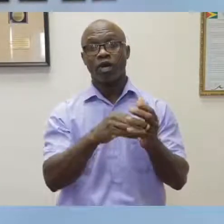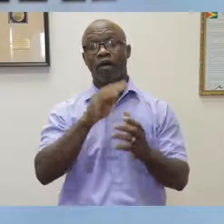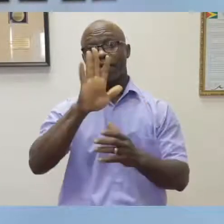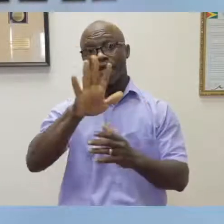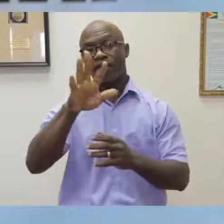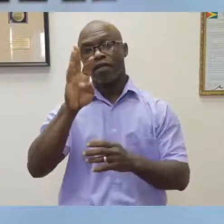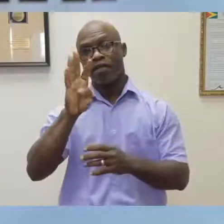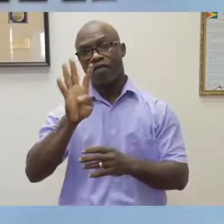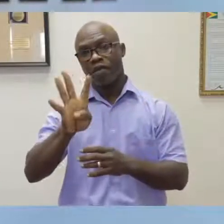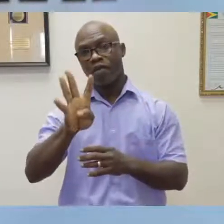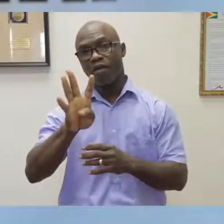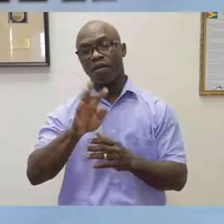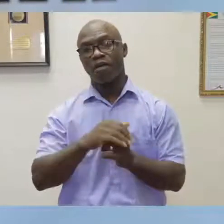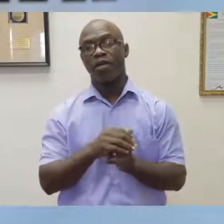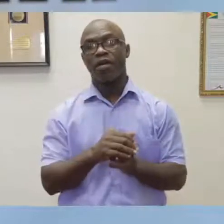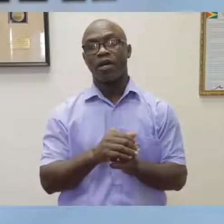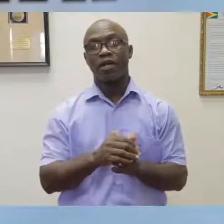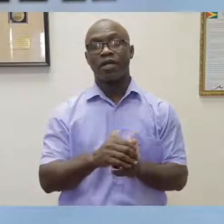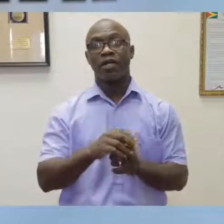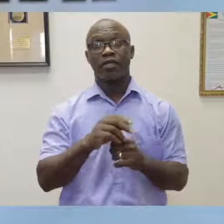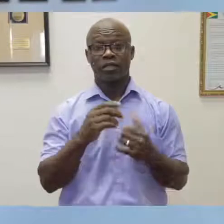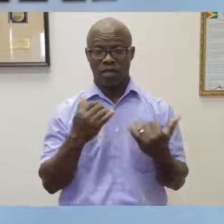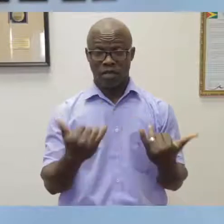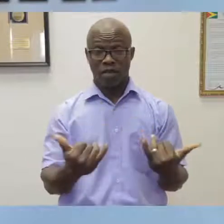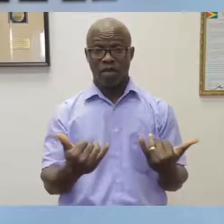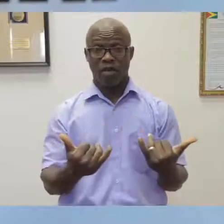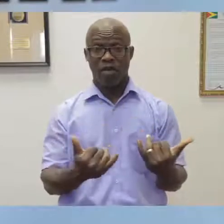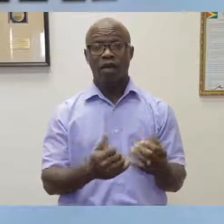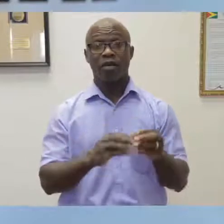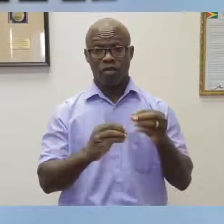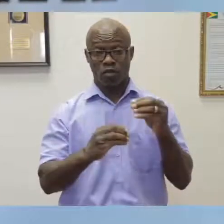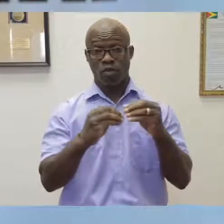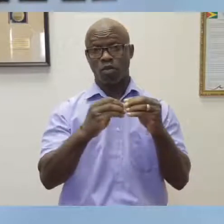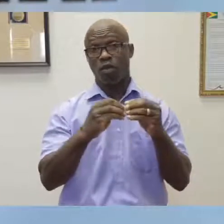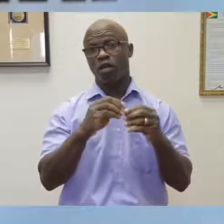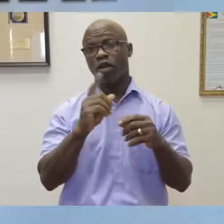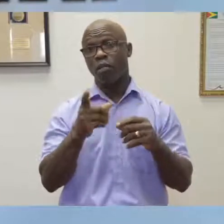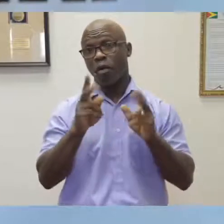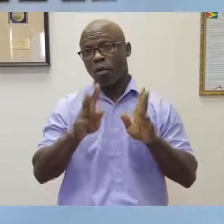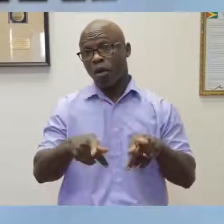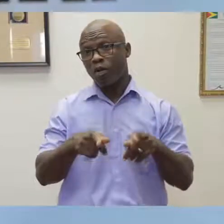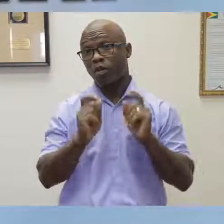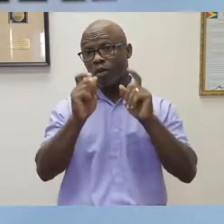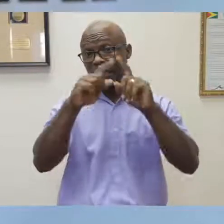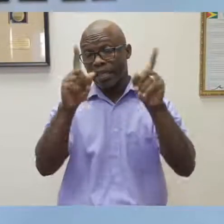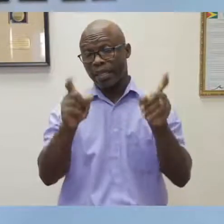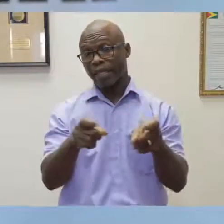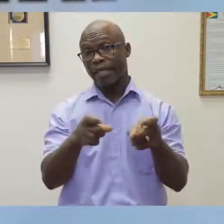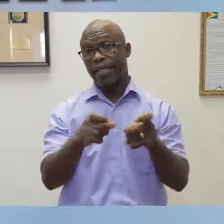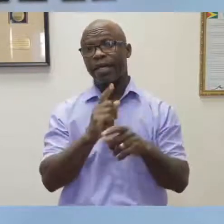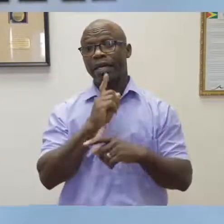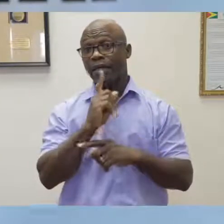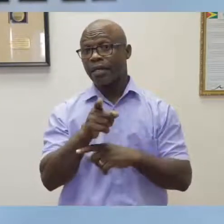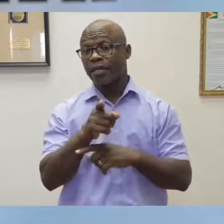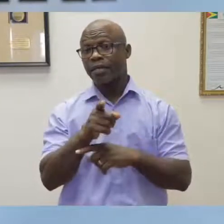154. To date, the total number of persons tested